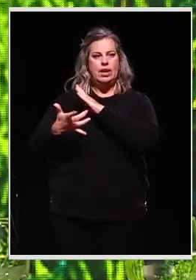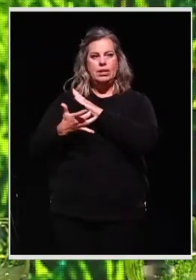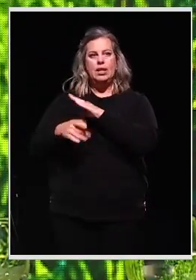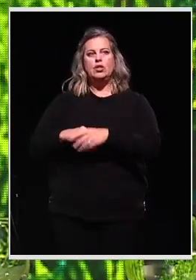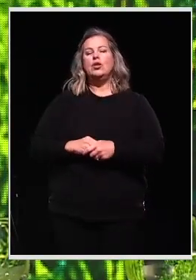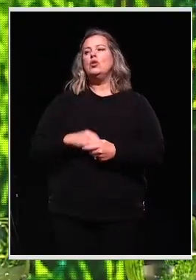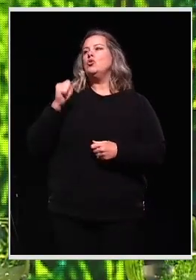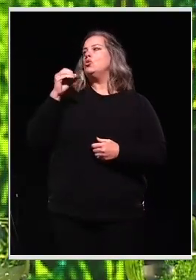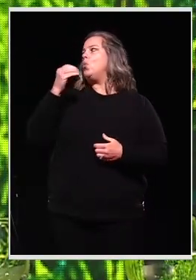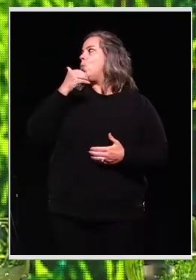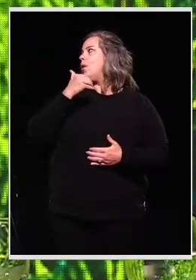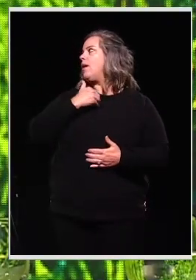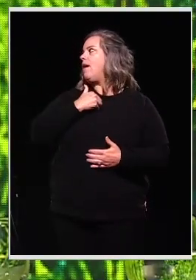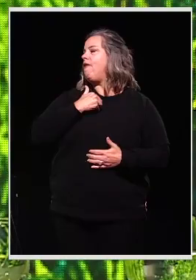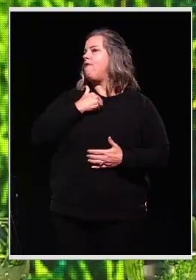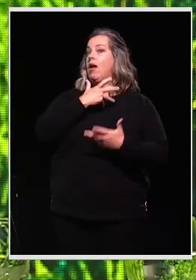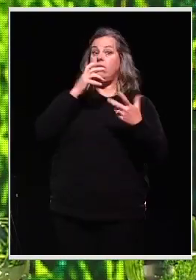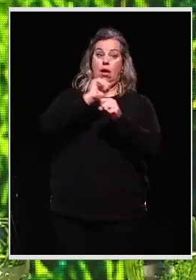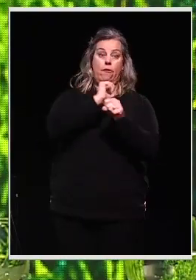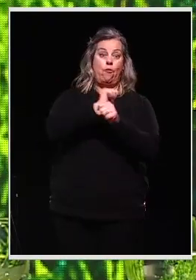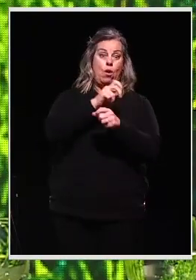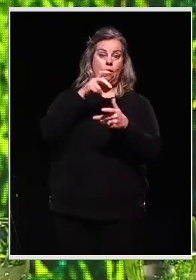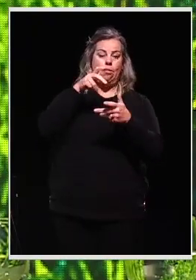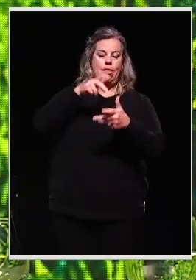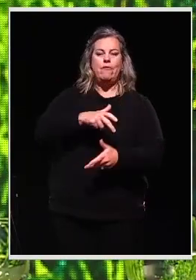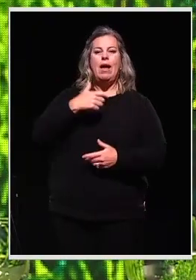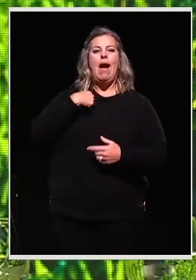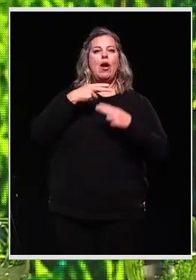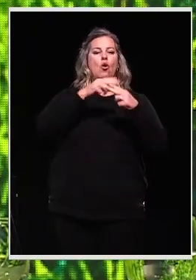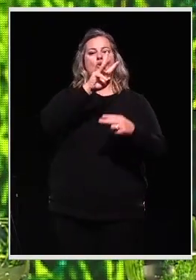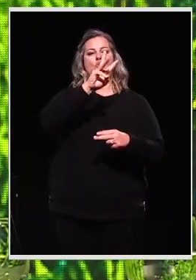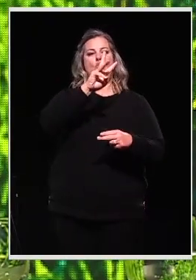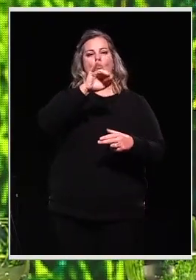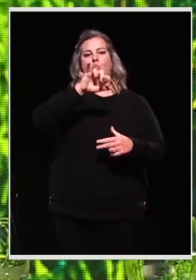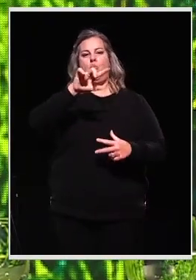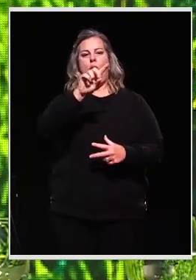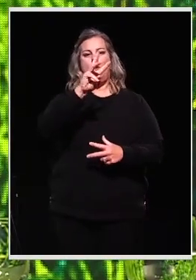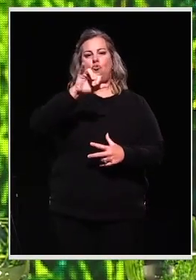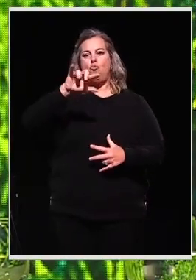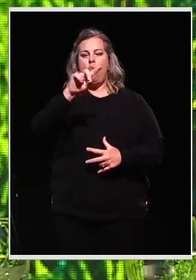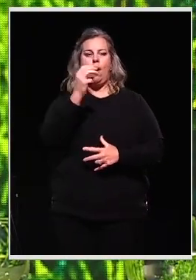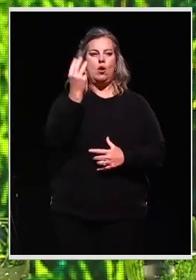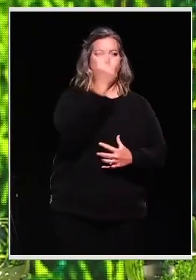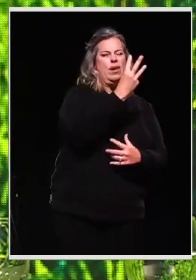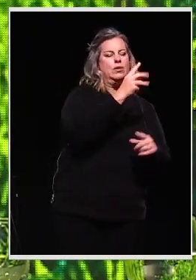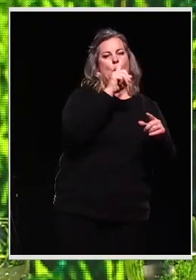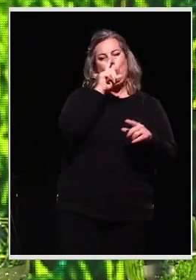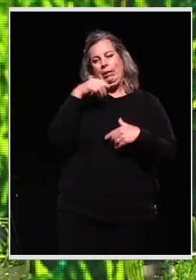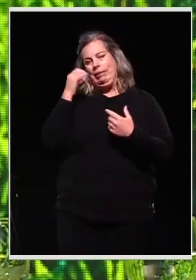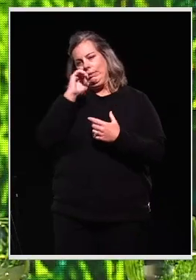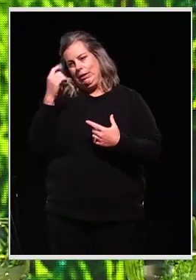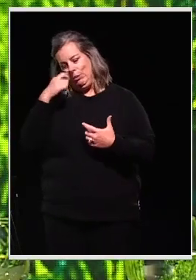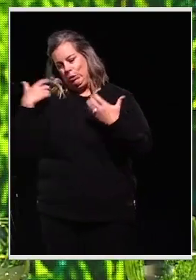So we have, I think, a long ways to go. I say wild, wild west because it really is. It might be the wild, wild east, because we're on the East